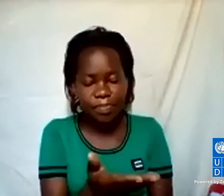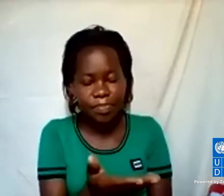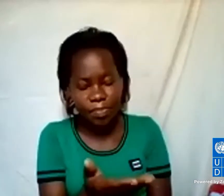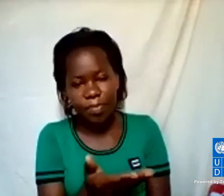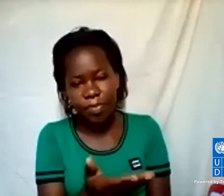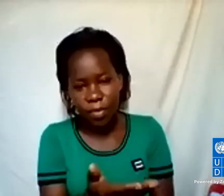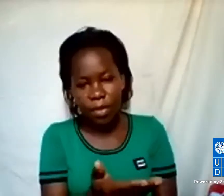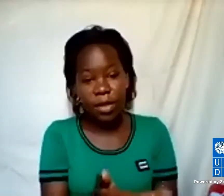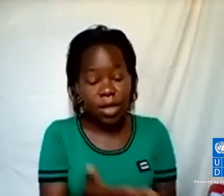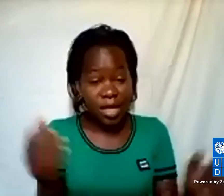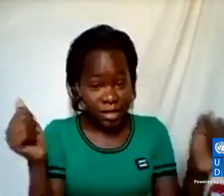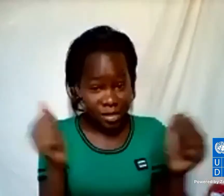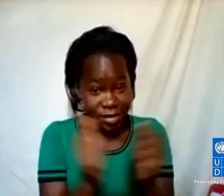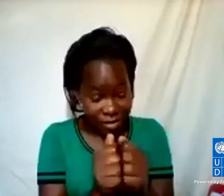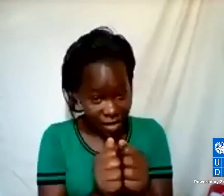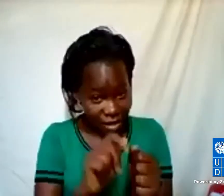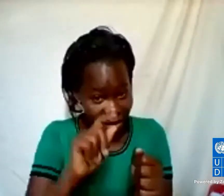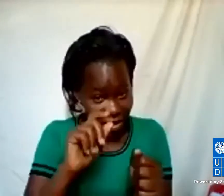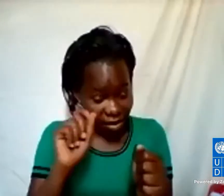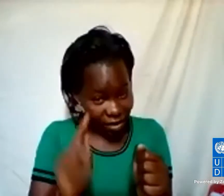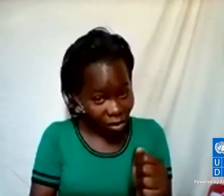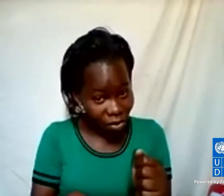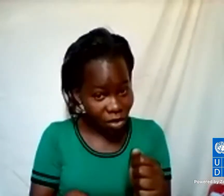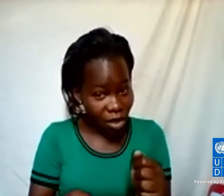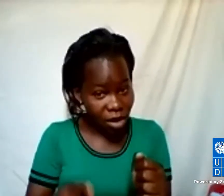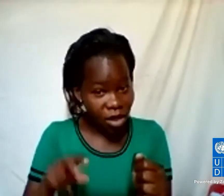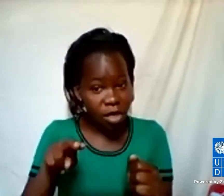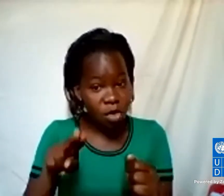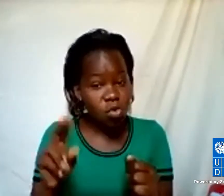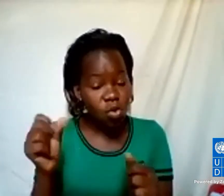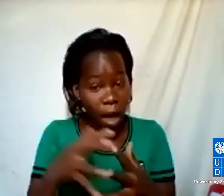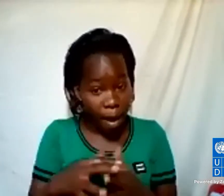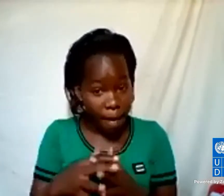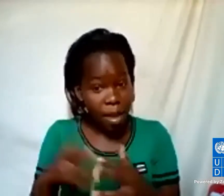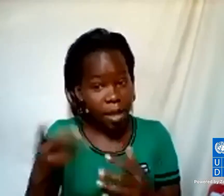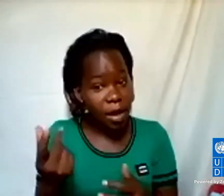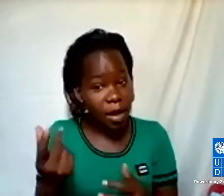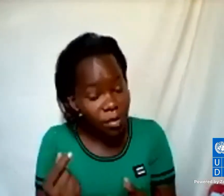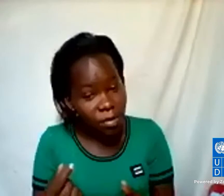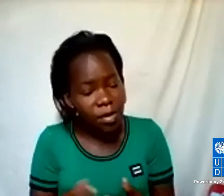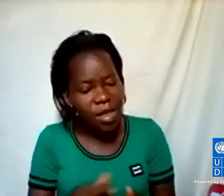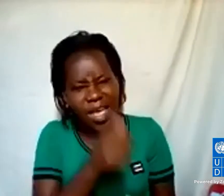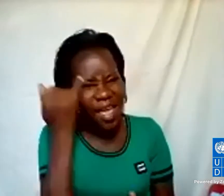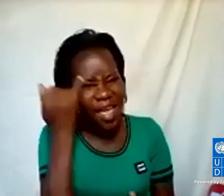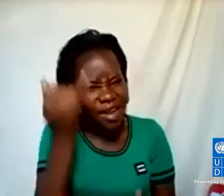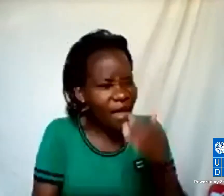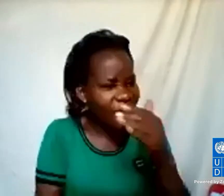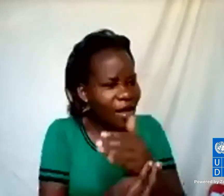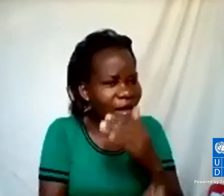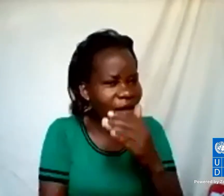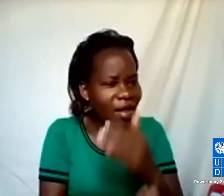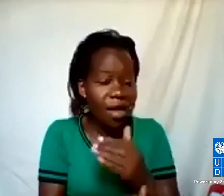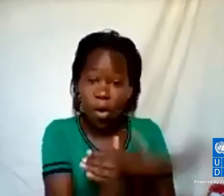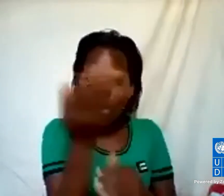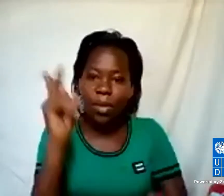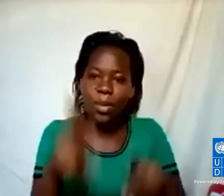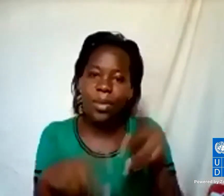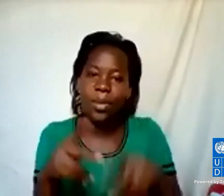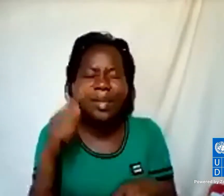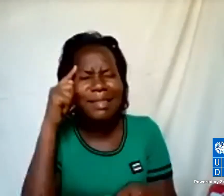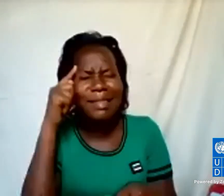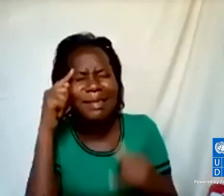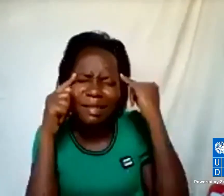10,000 US dollars for an idea that can go through to be implemented within employees. Think beyond the